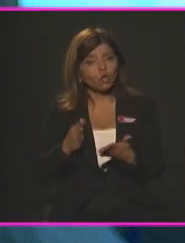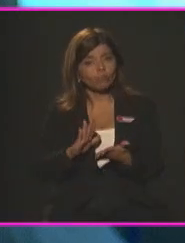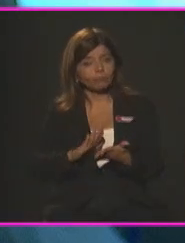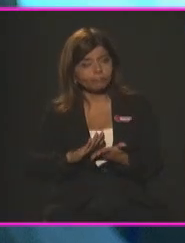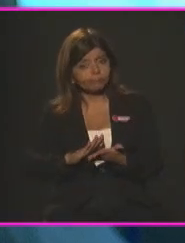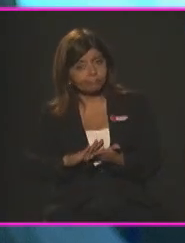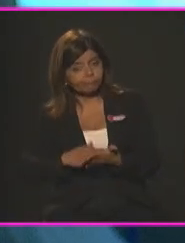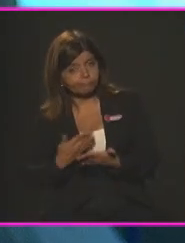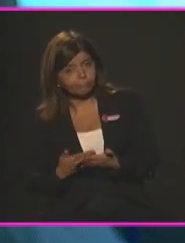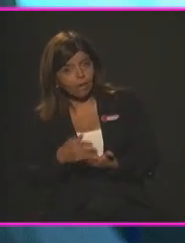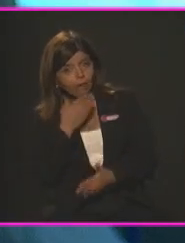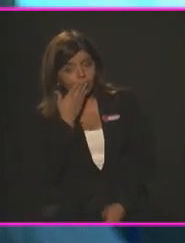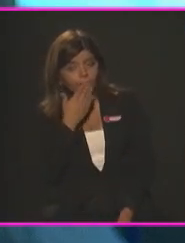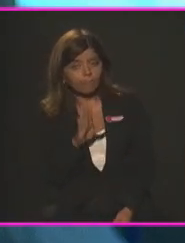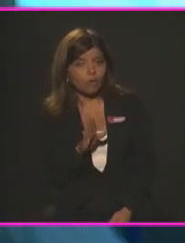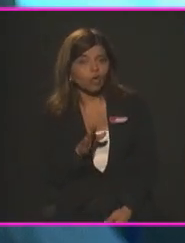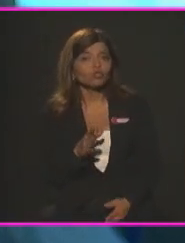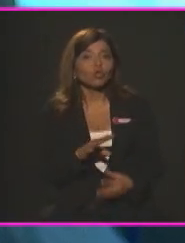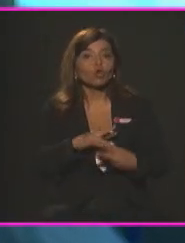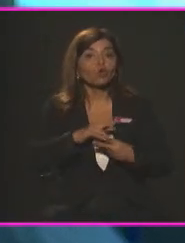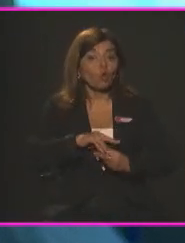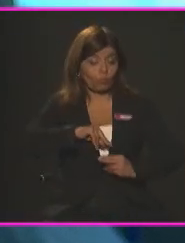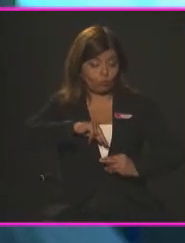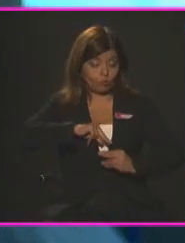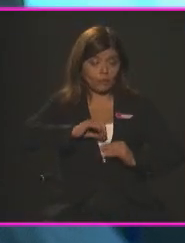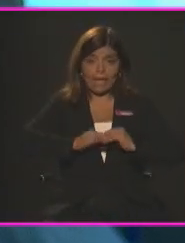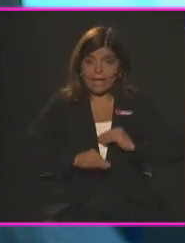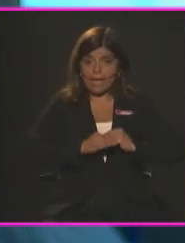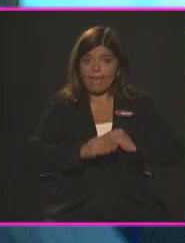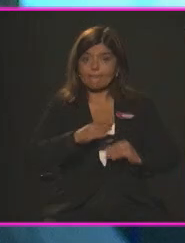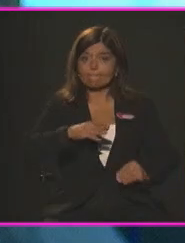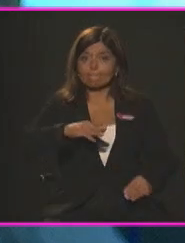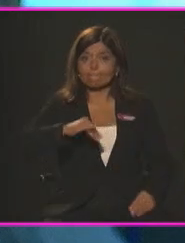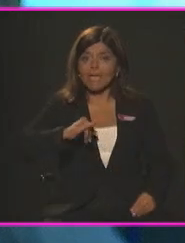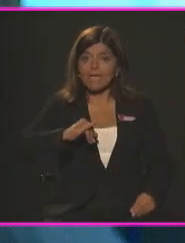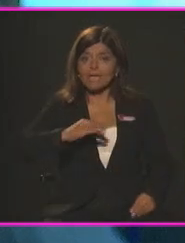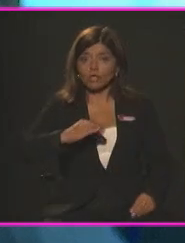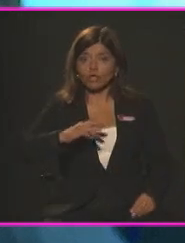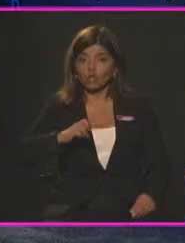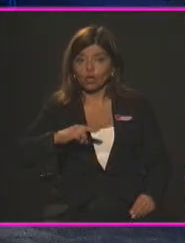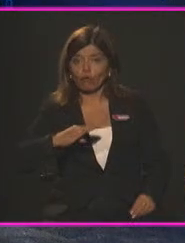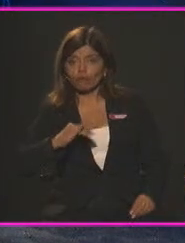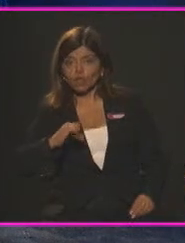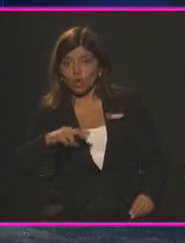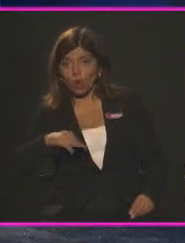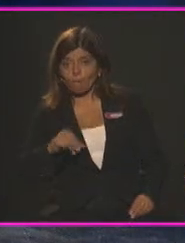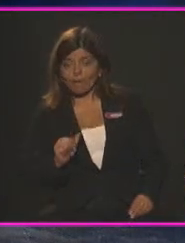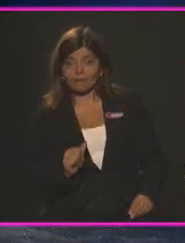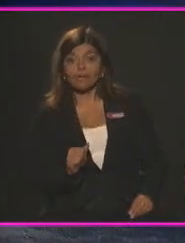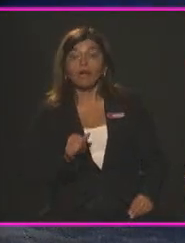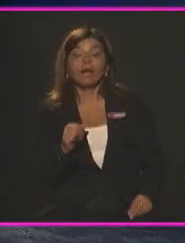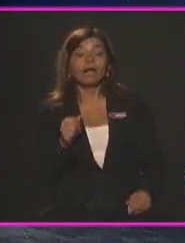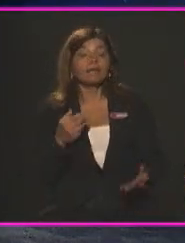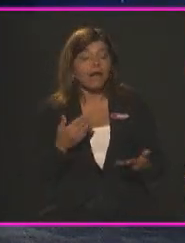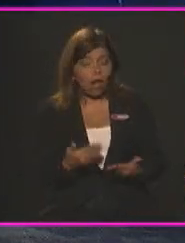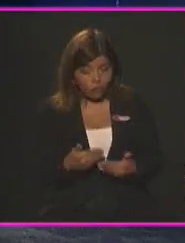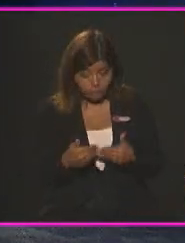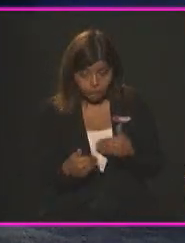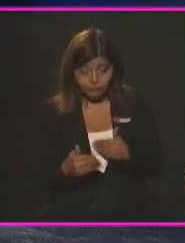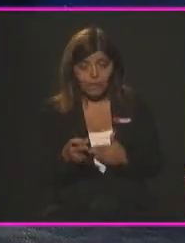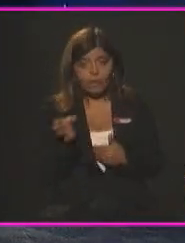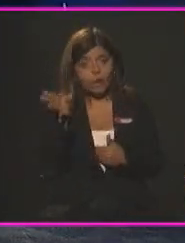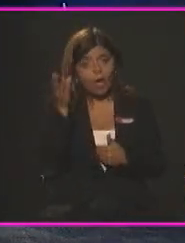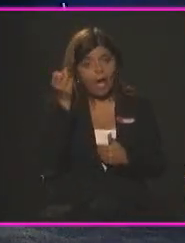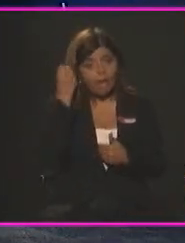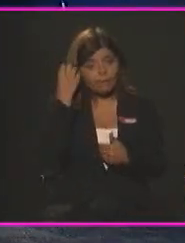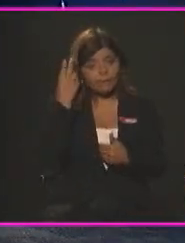therapy that you heard about earlier in the session. And so we're learning how the gut microbiome affects processes throughout your body, including things you expect,